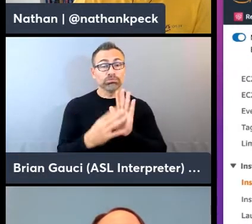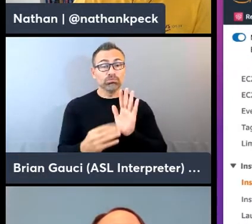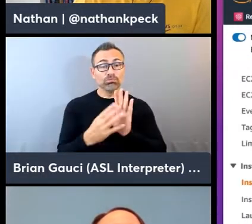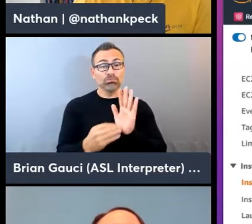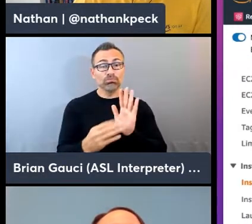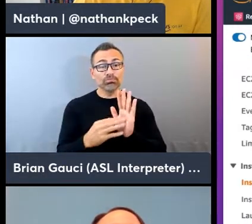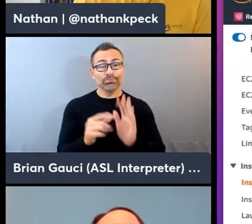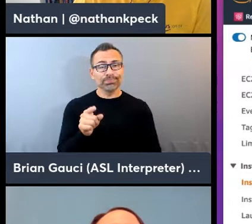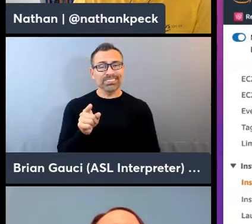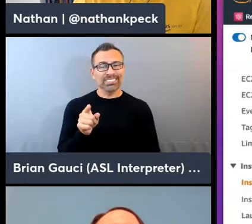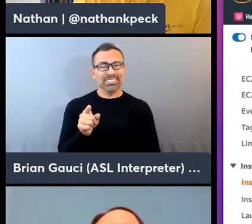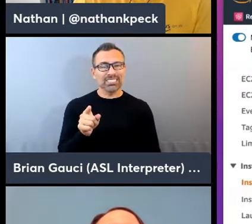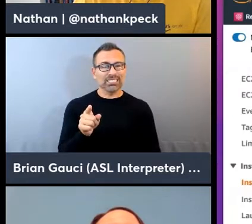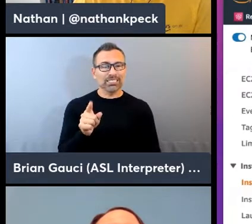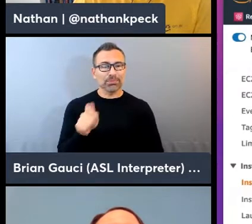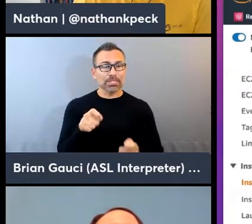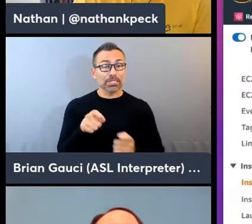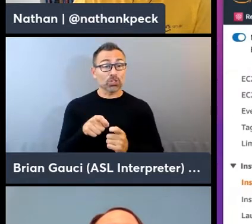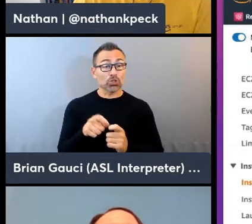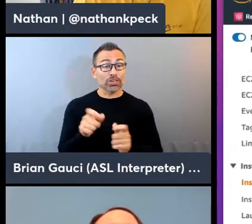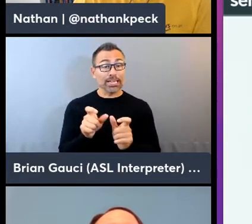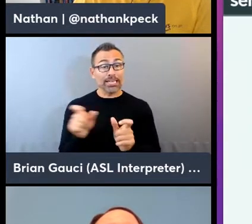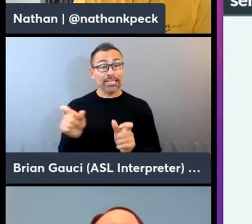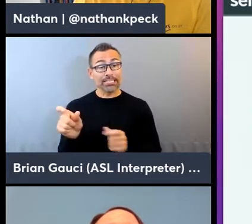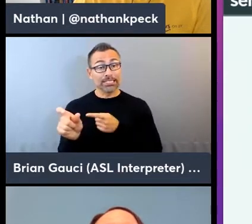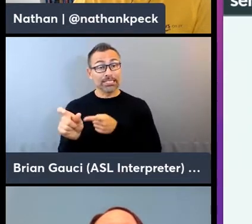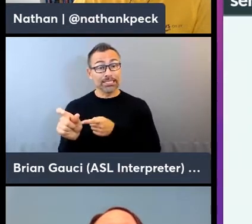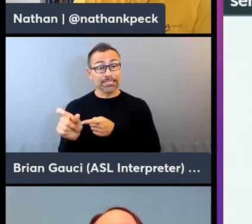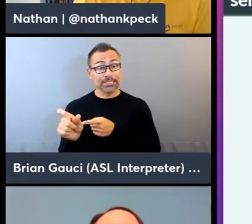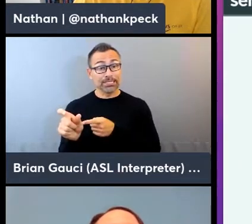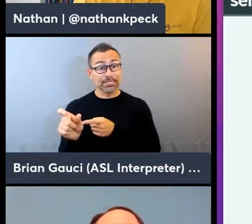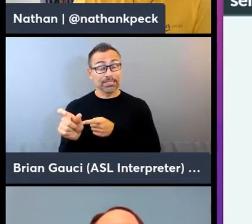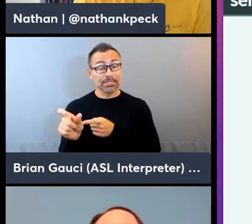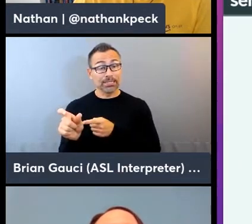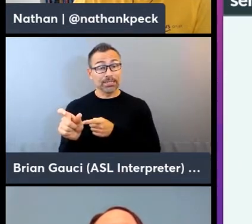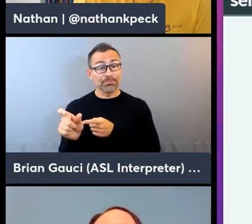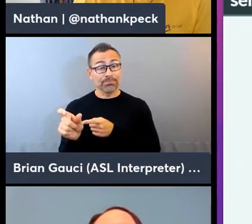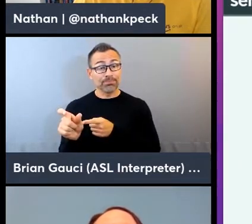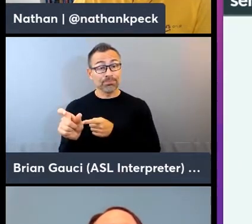particular instance, and I'm going to go into